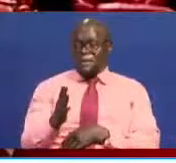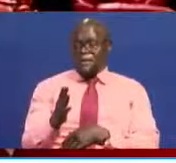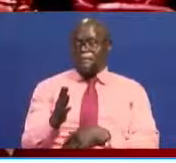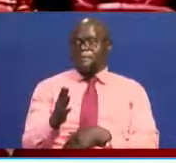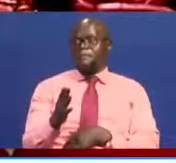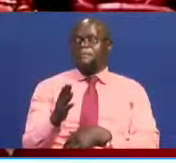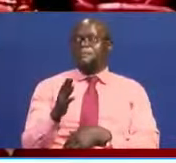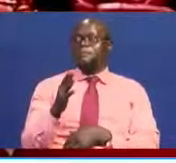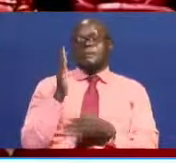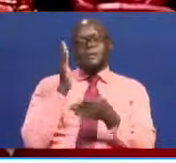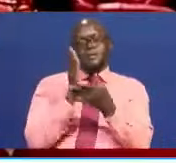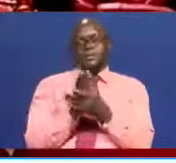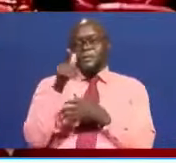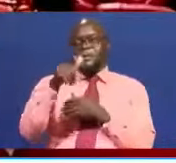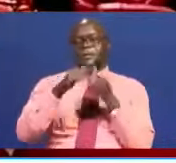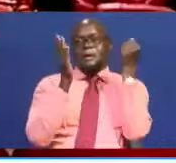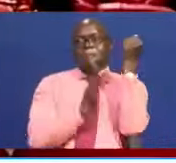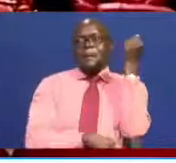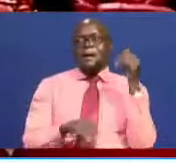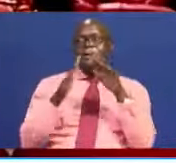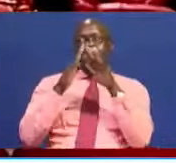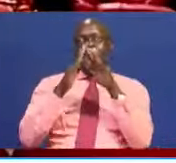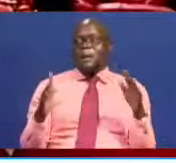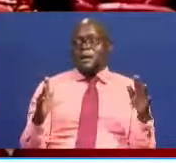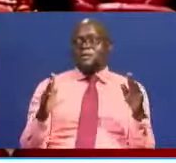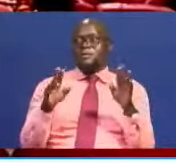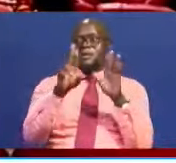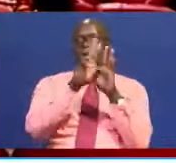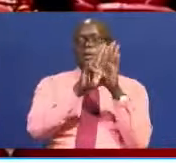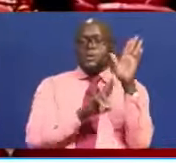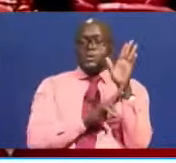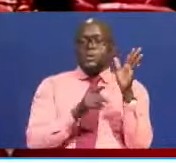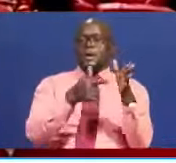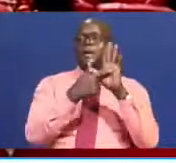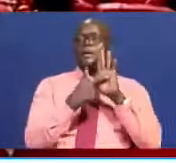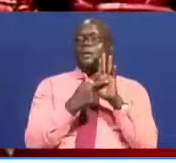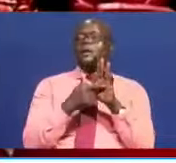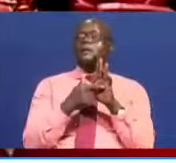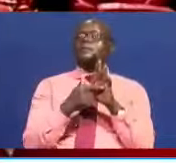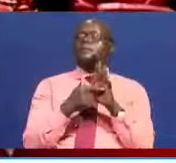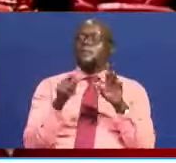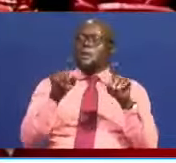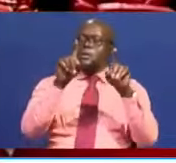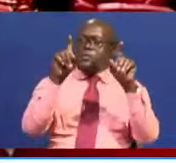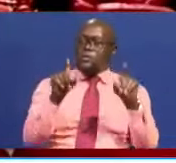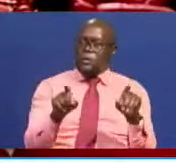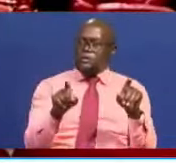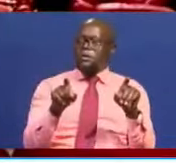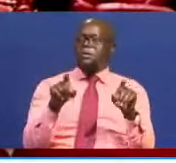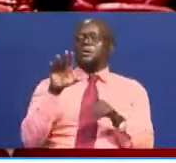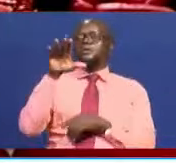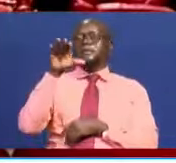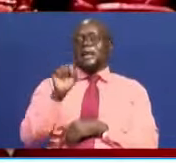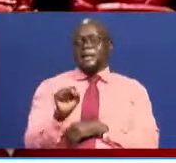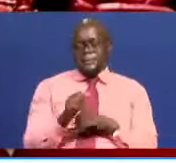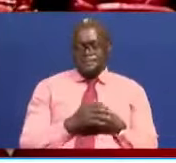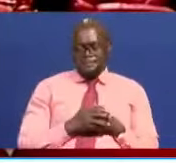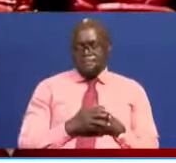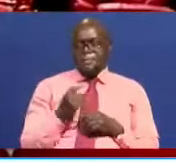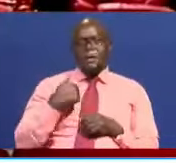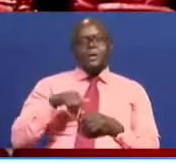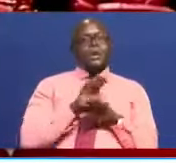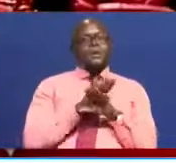Mr. Speaker, this is actually very embarrassing for this house. Standing orders require that you put a question to the CS. We